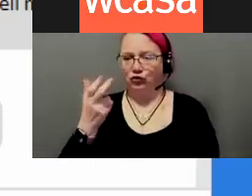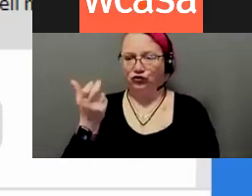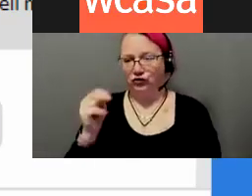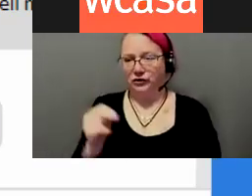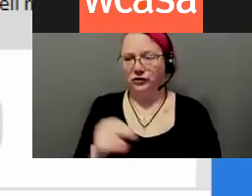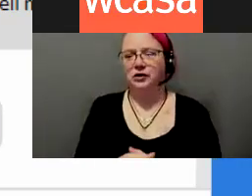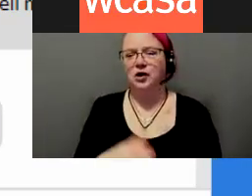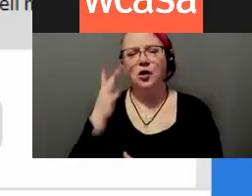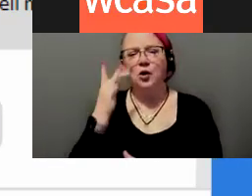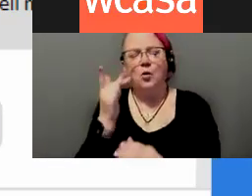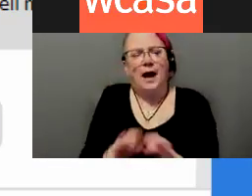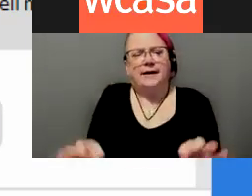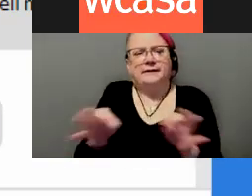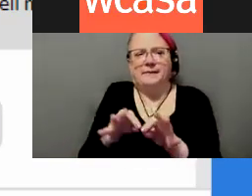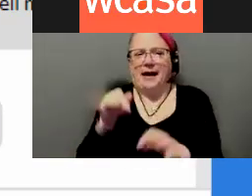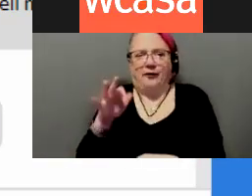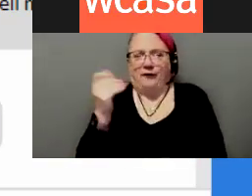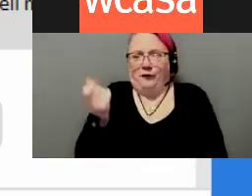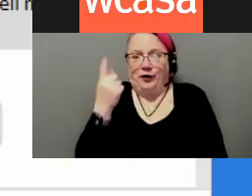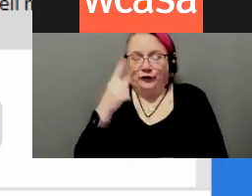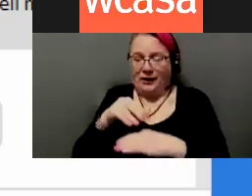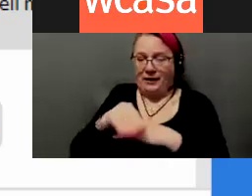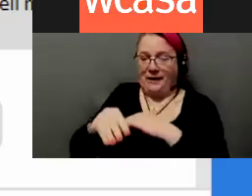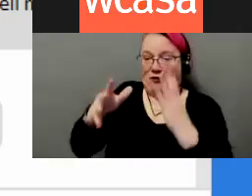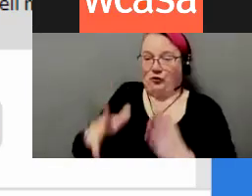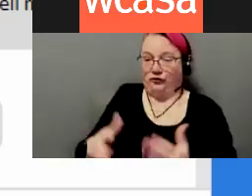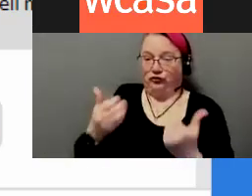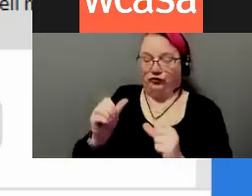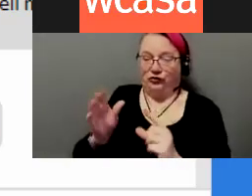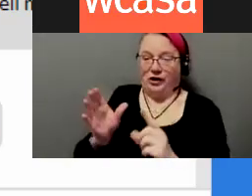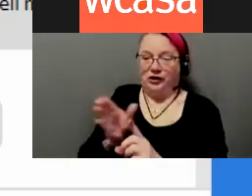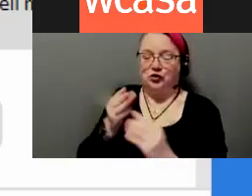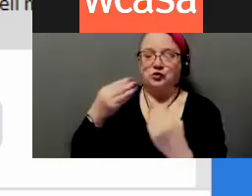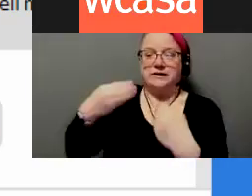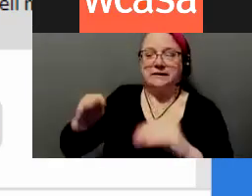Why does it matter if we understand that the influencer is trying to sell us things?